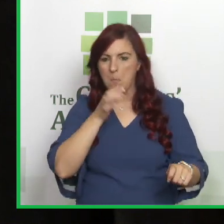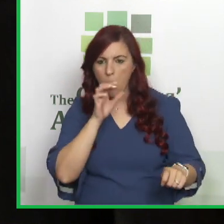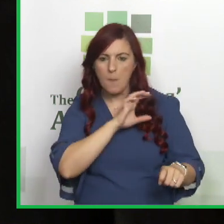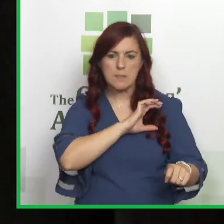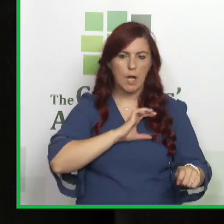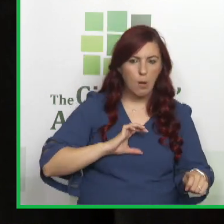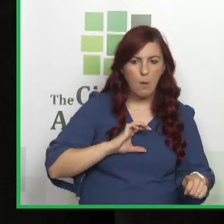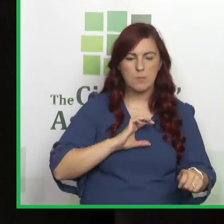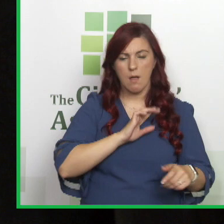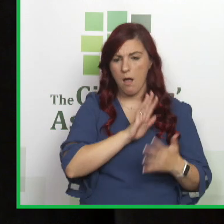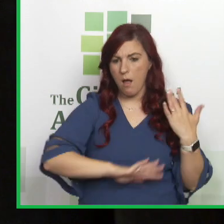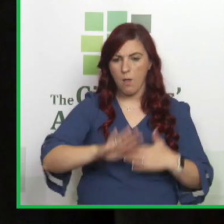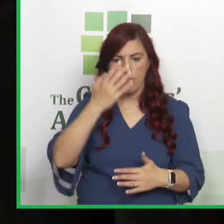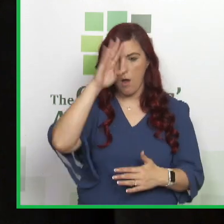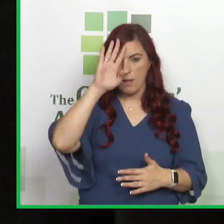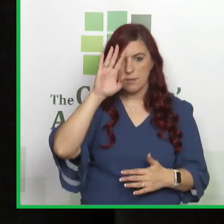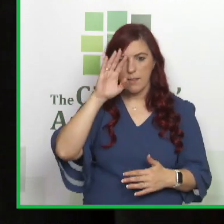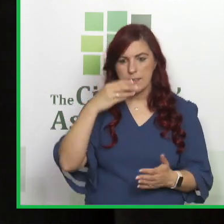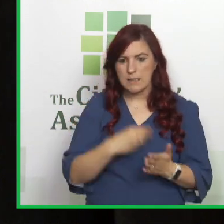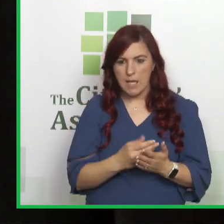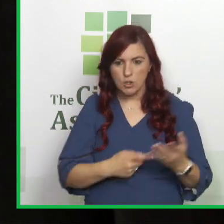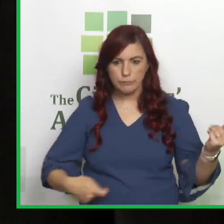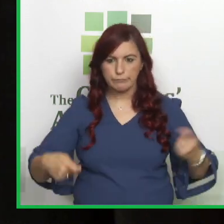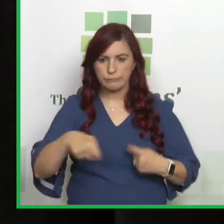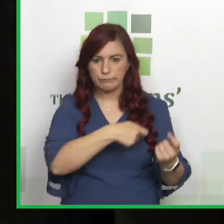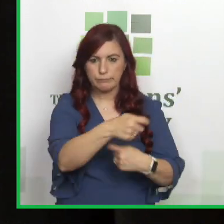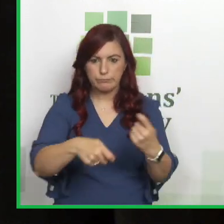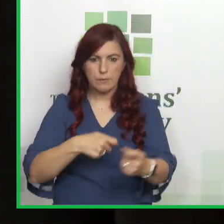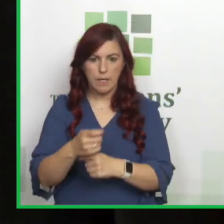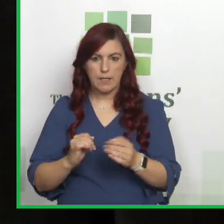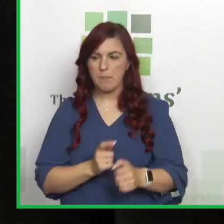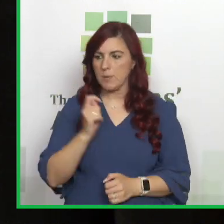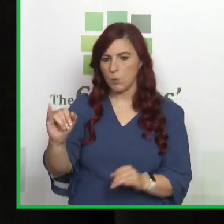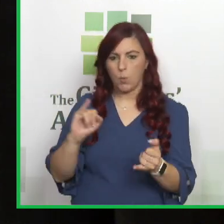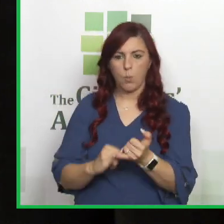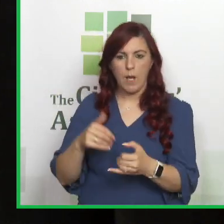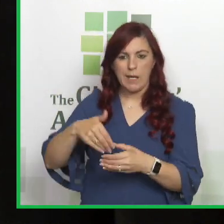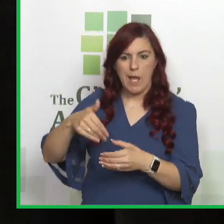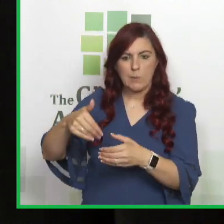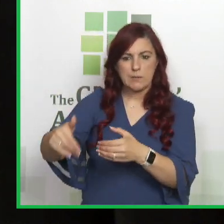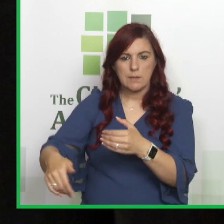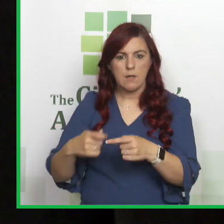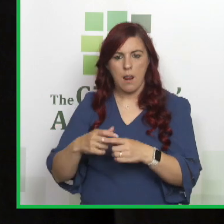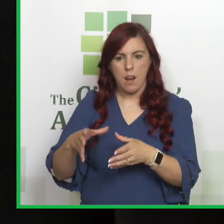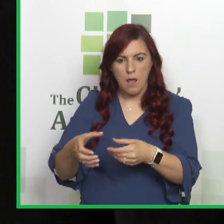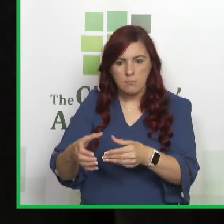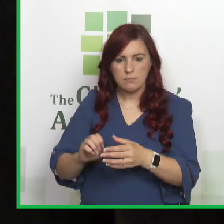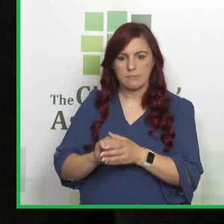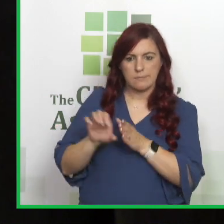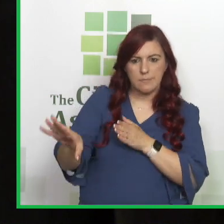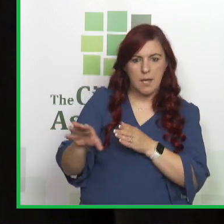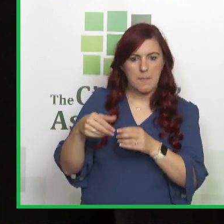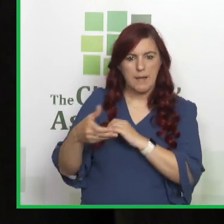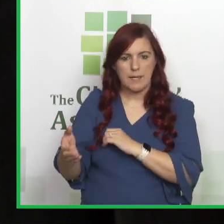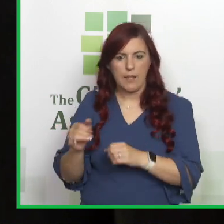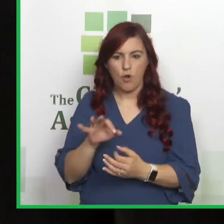cash handed over in every county that makes its way back to the facilitators who count it, log it, vacuum pack it, and arrange it either to